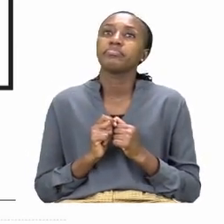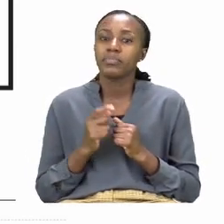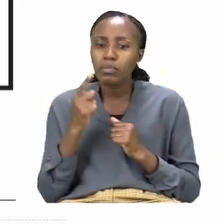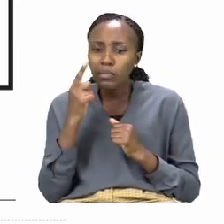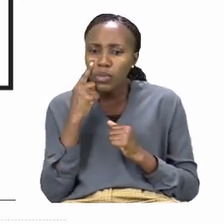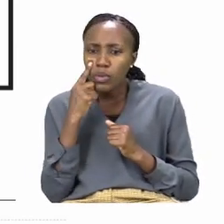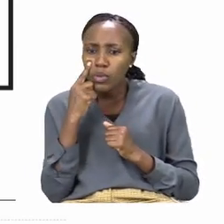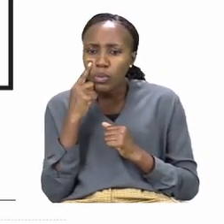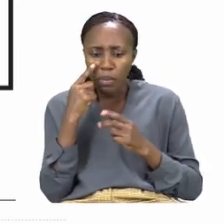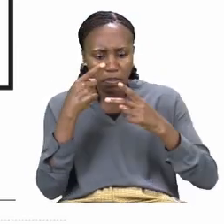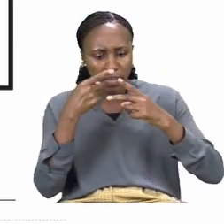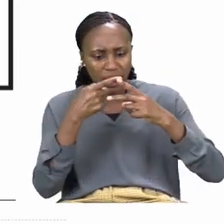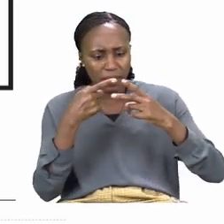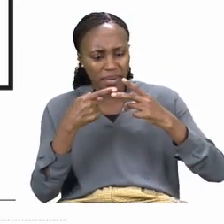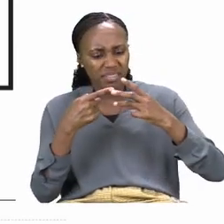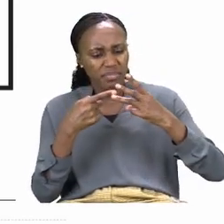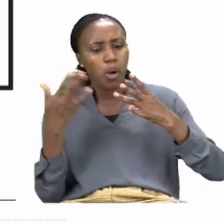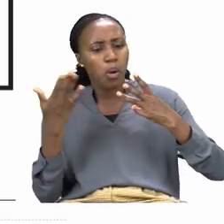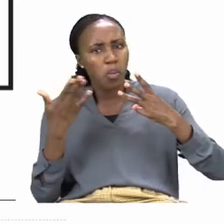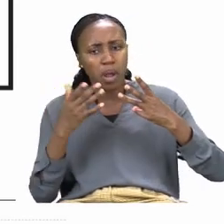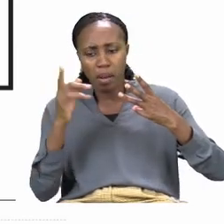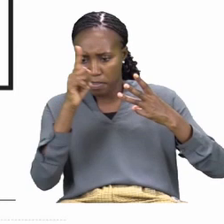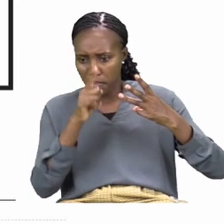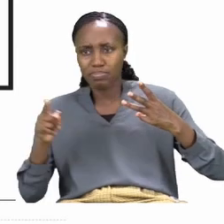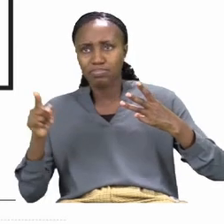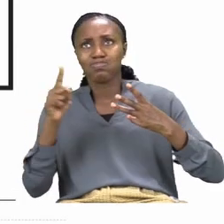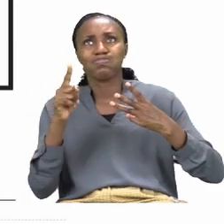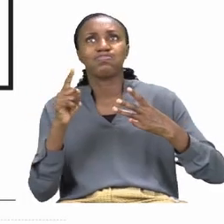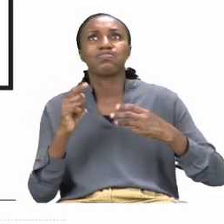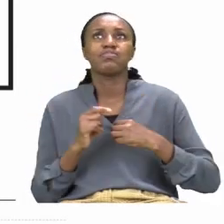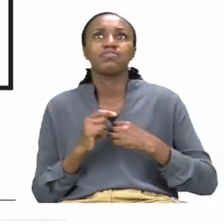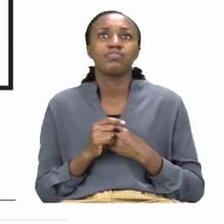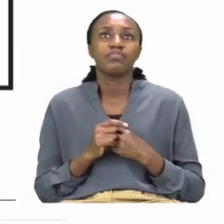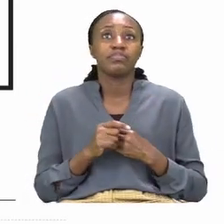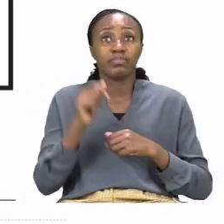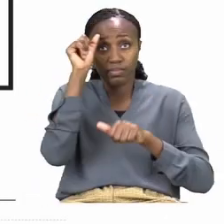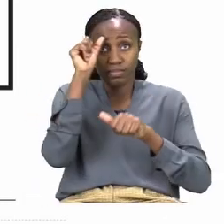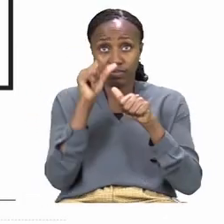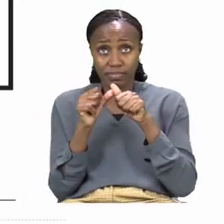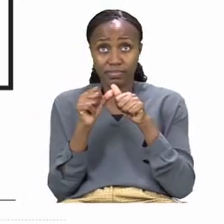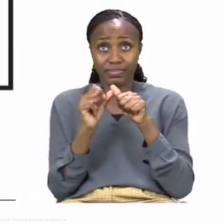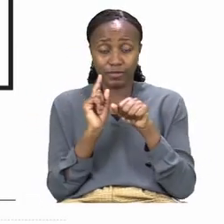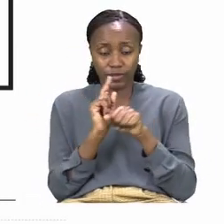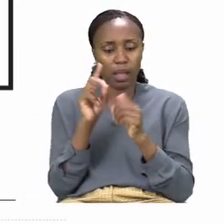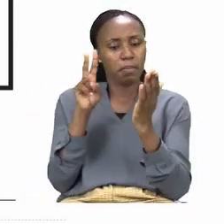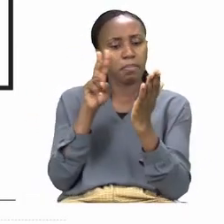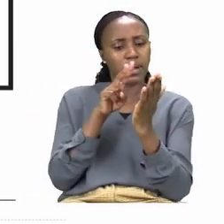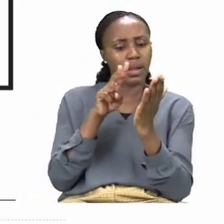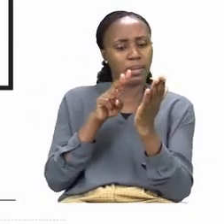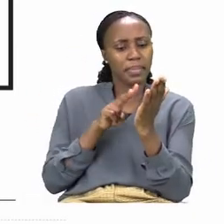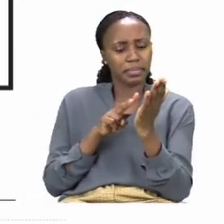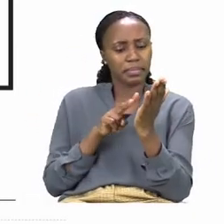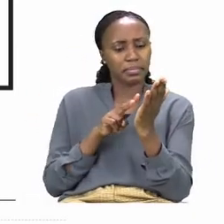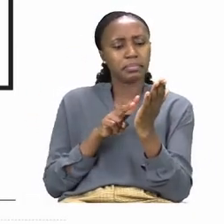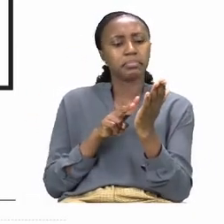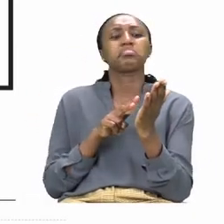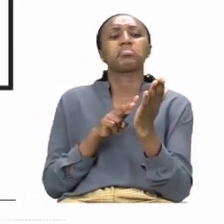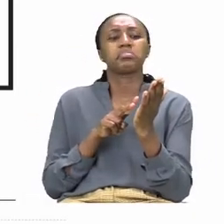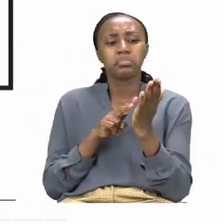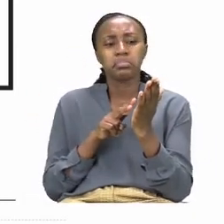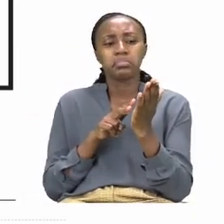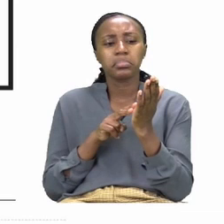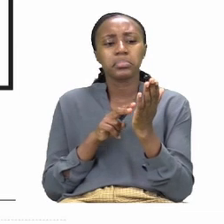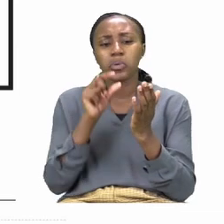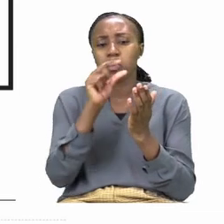then circle the sight words. Remember, you first have to read each